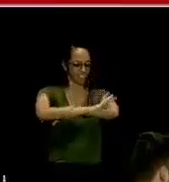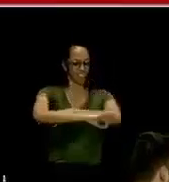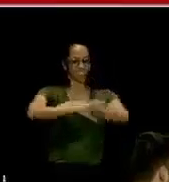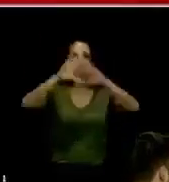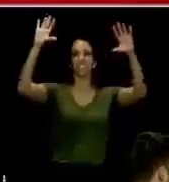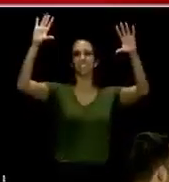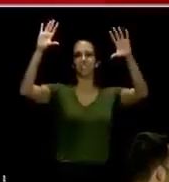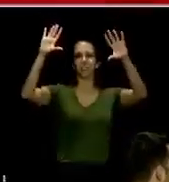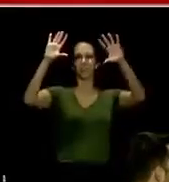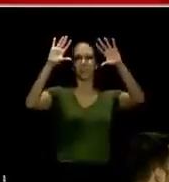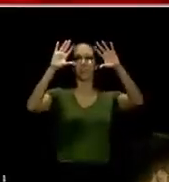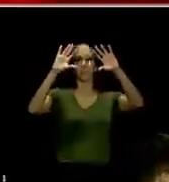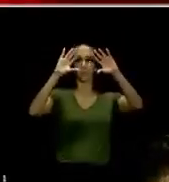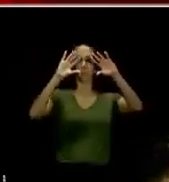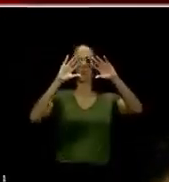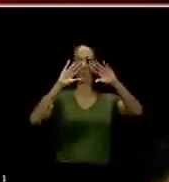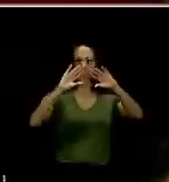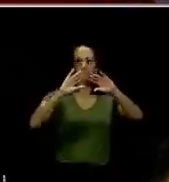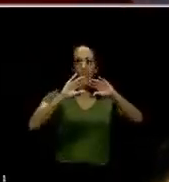twilight's last